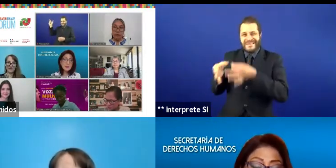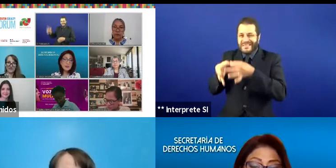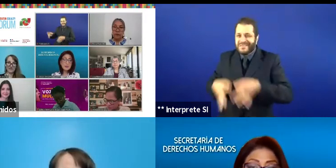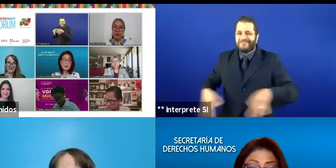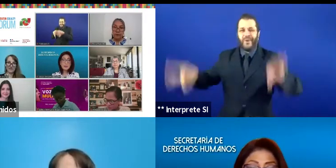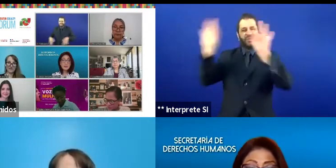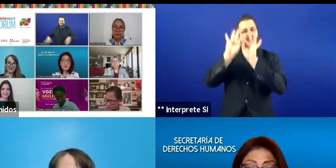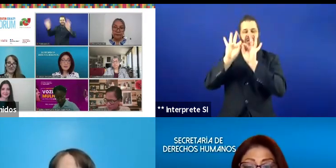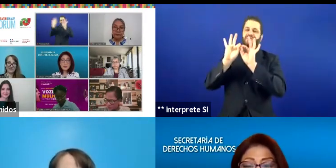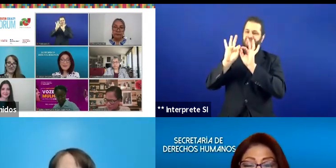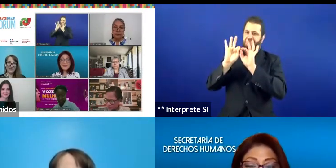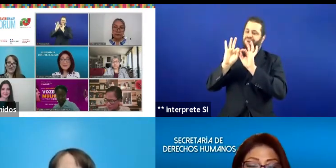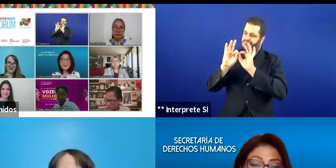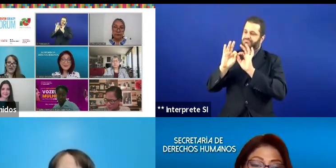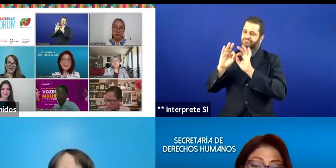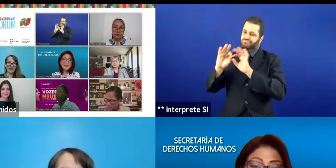Generación Igualdad.